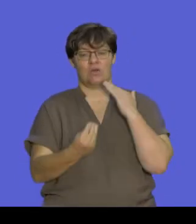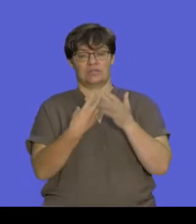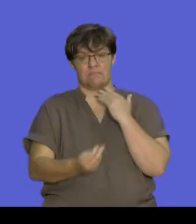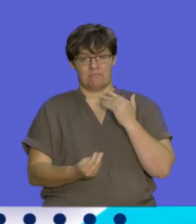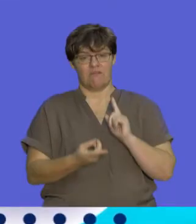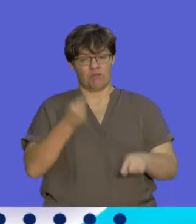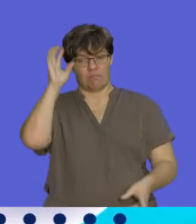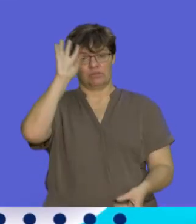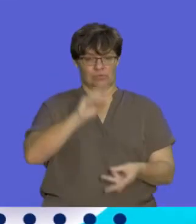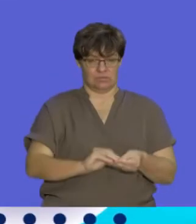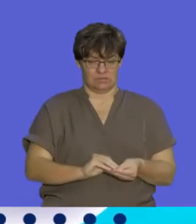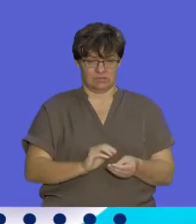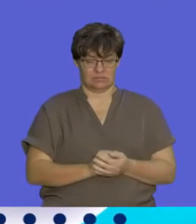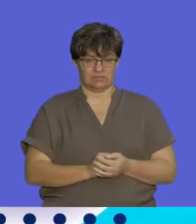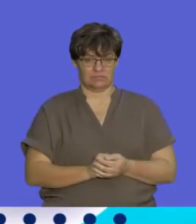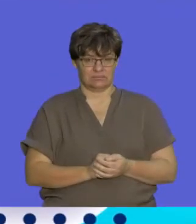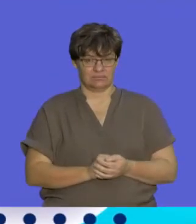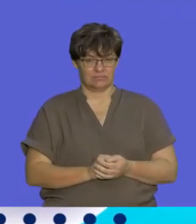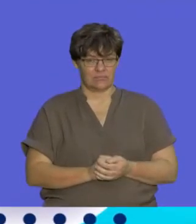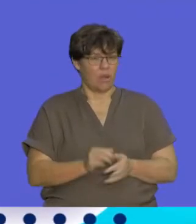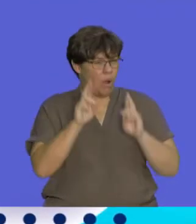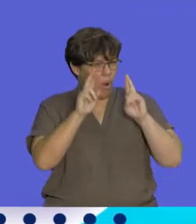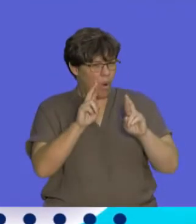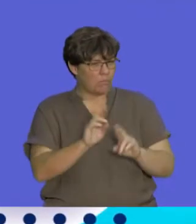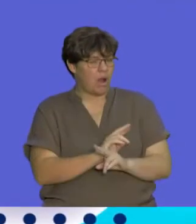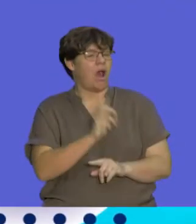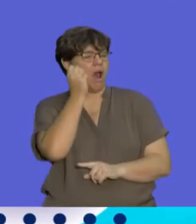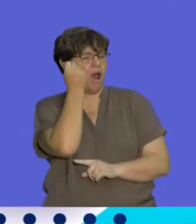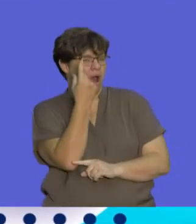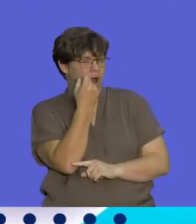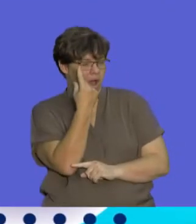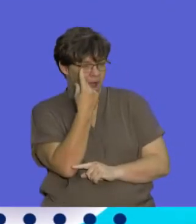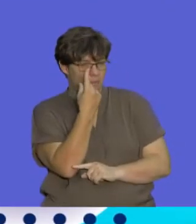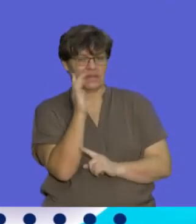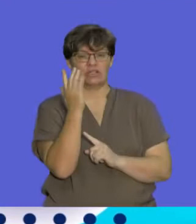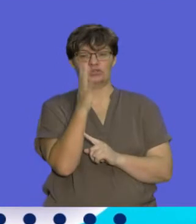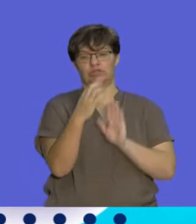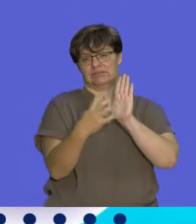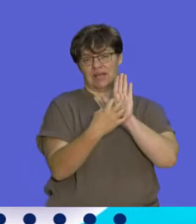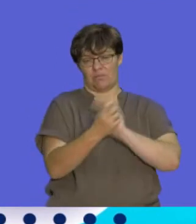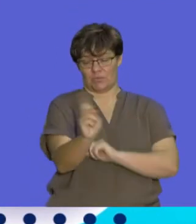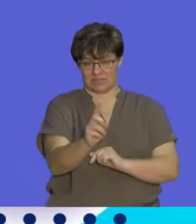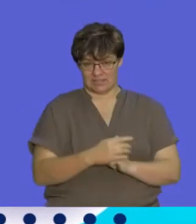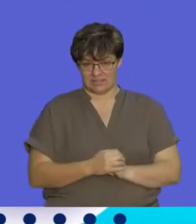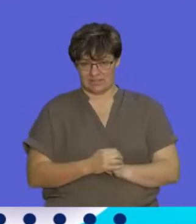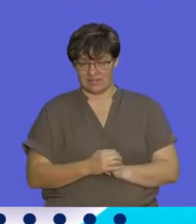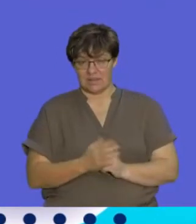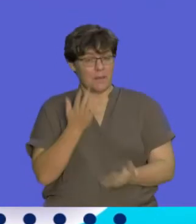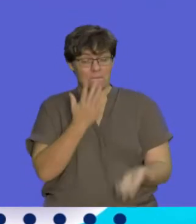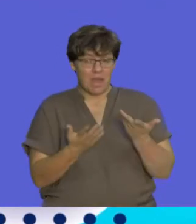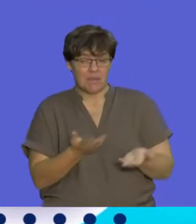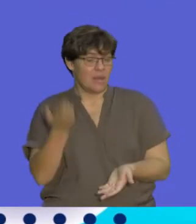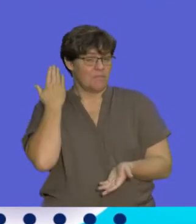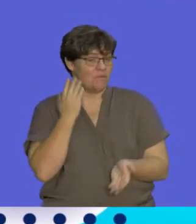total. I hope that gives you a grounding of what a tree diagram is. You might have encountered them sometime